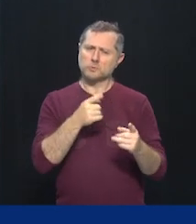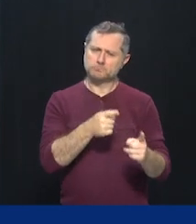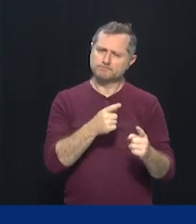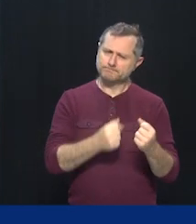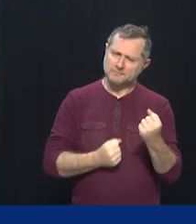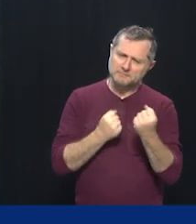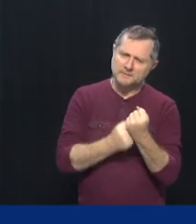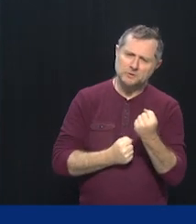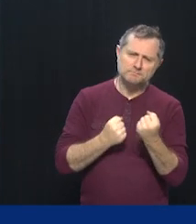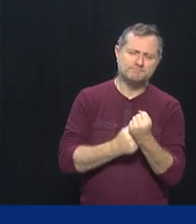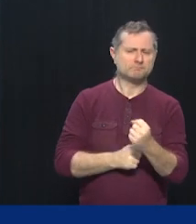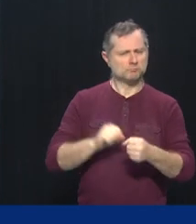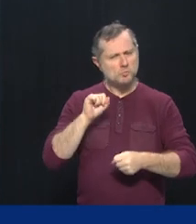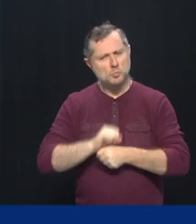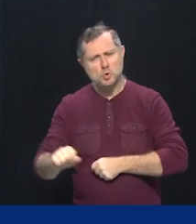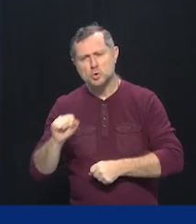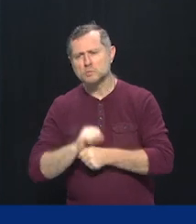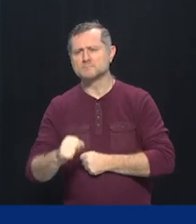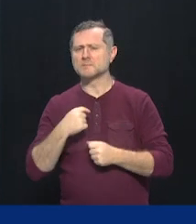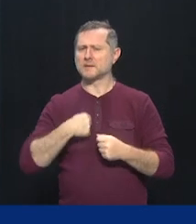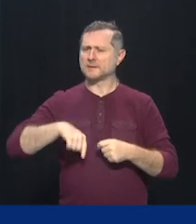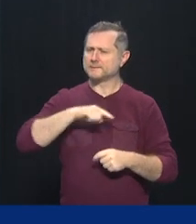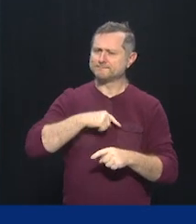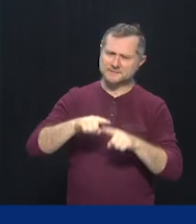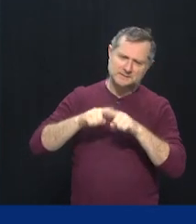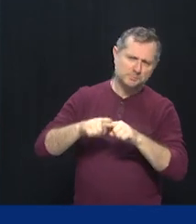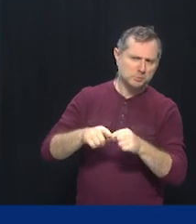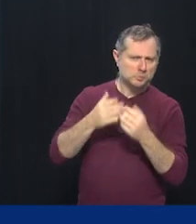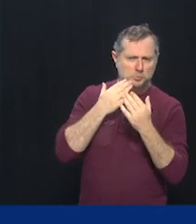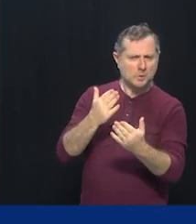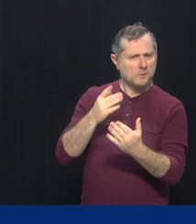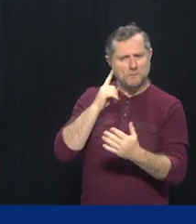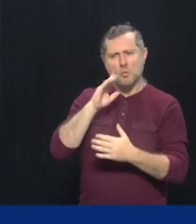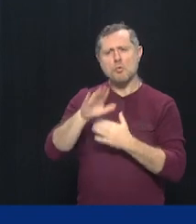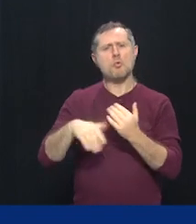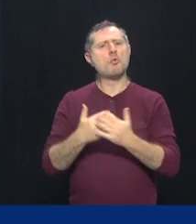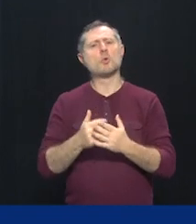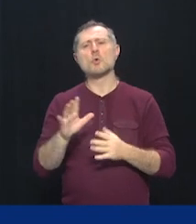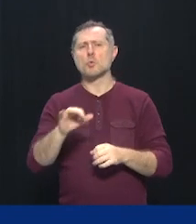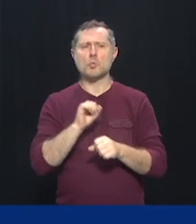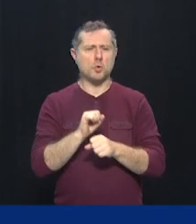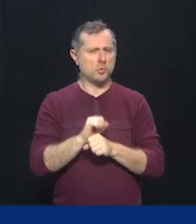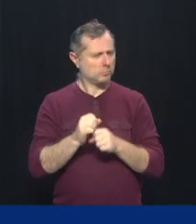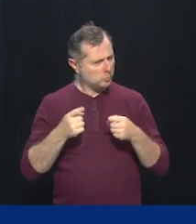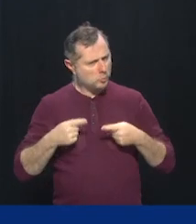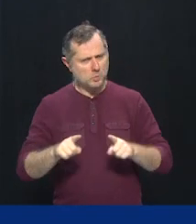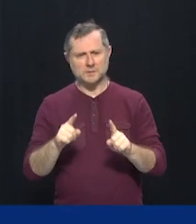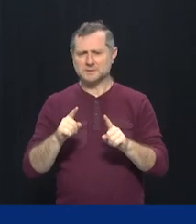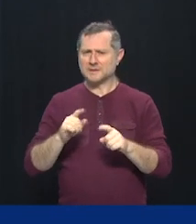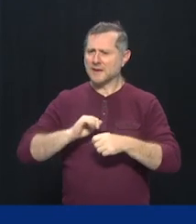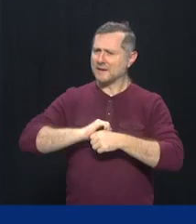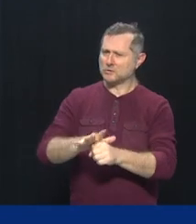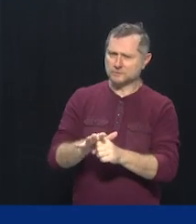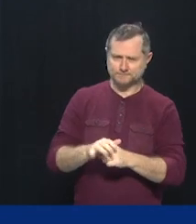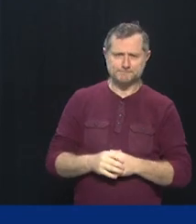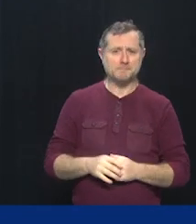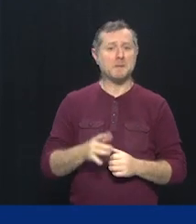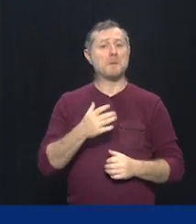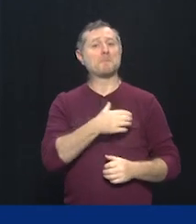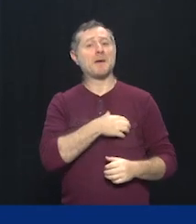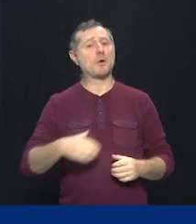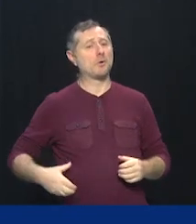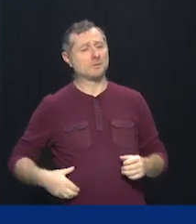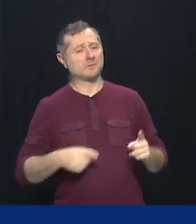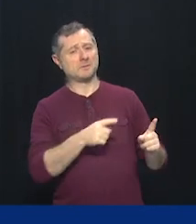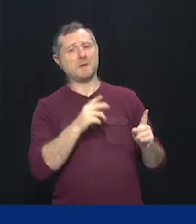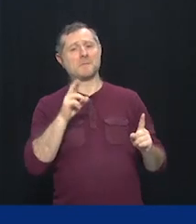needed you. We could count on you, and I want to thank you for all you've done, particularly during this pandemic. Mayor Byron Brown. Mayor Ristino from the